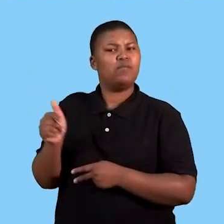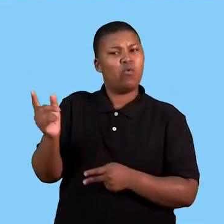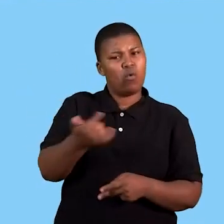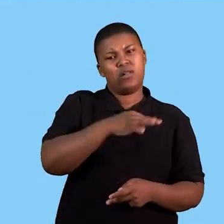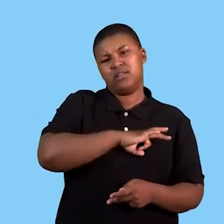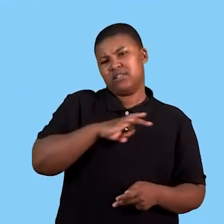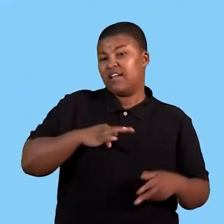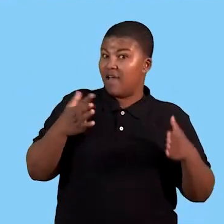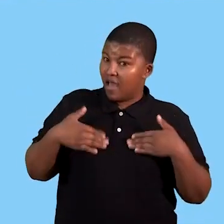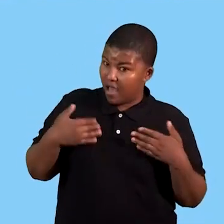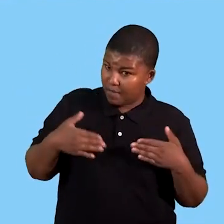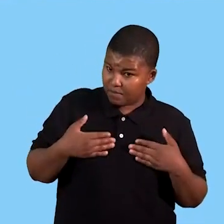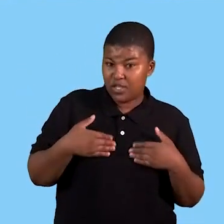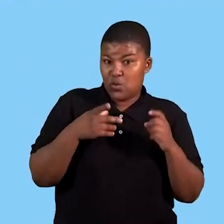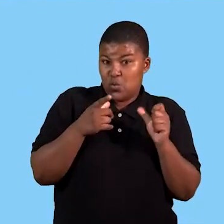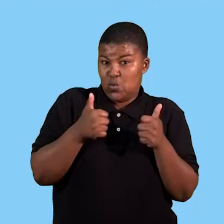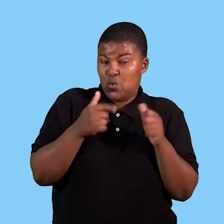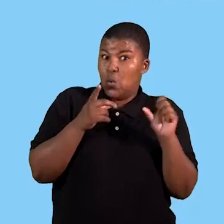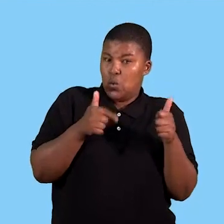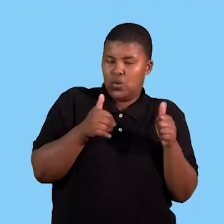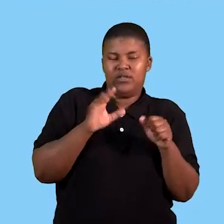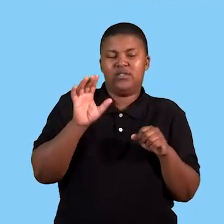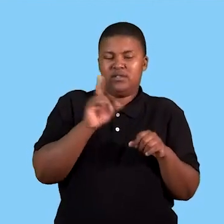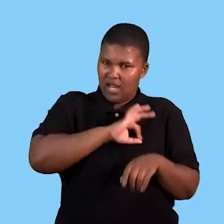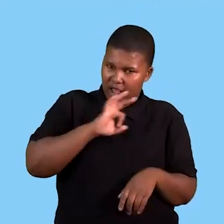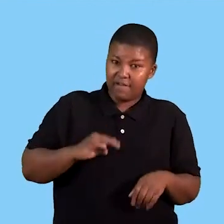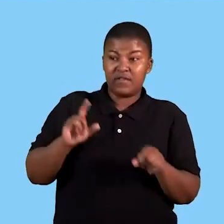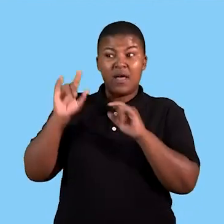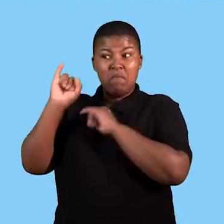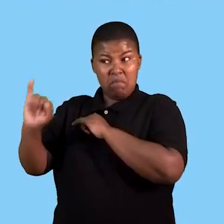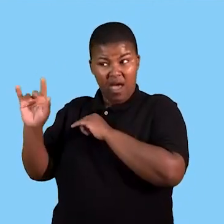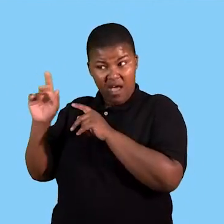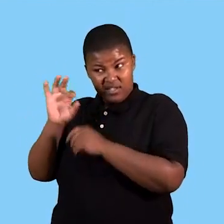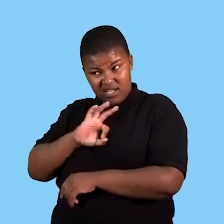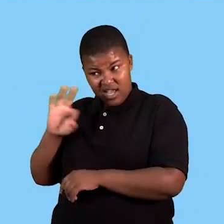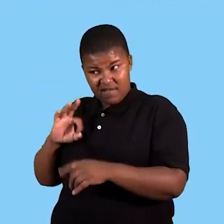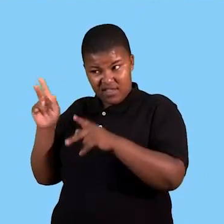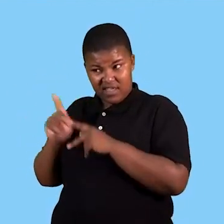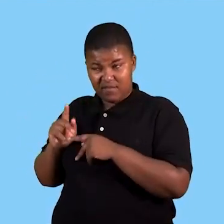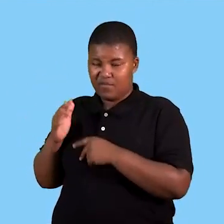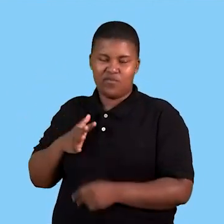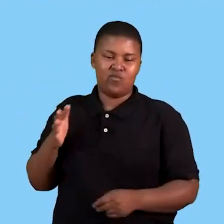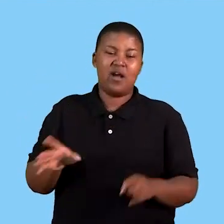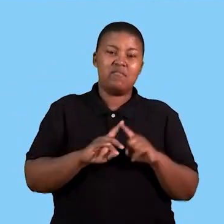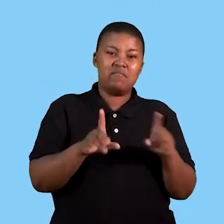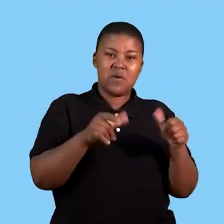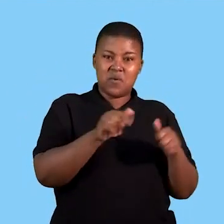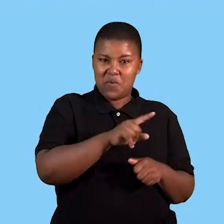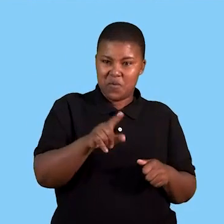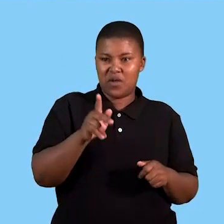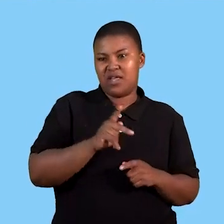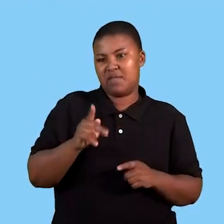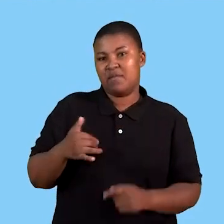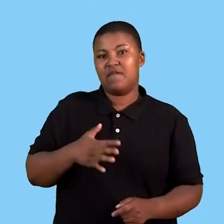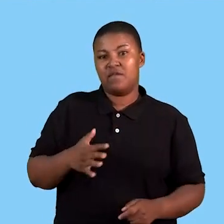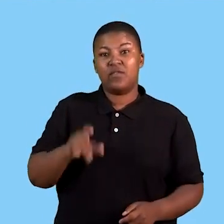our employees, we want to keep them happy, obviously the good ones. We don't want to keep the bad ones. So we want to keep the good employees, and that is